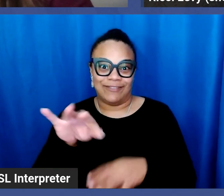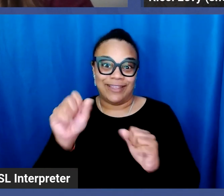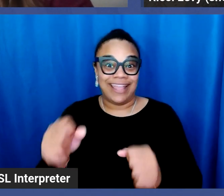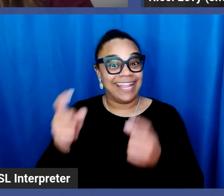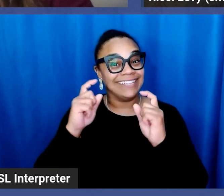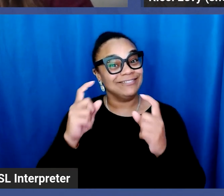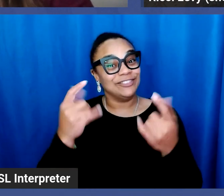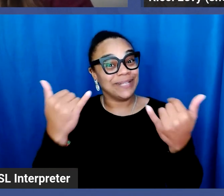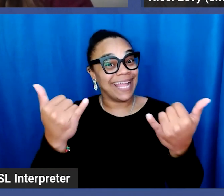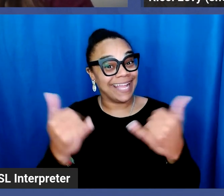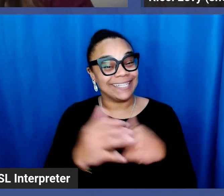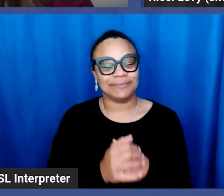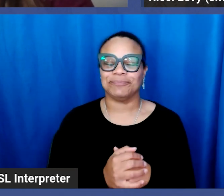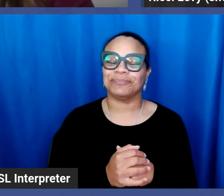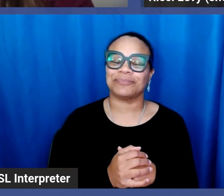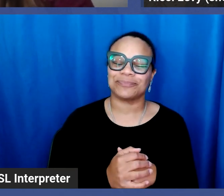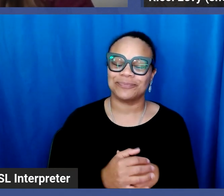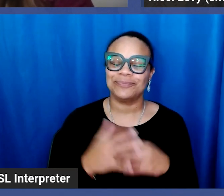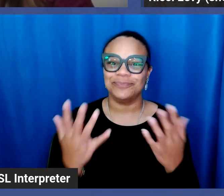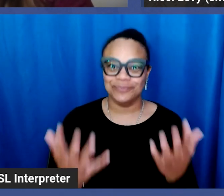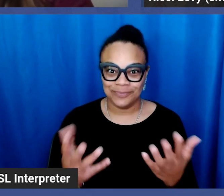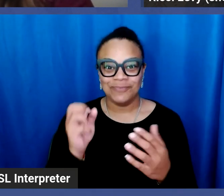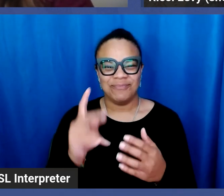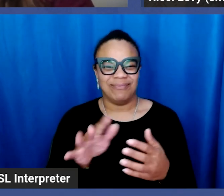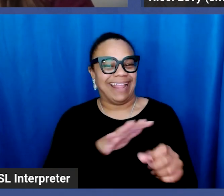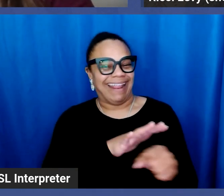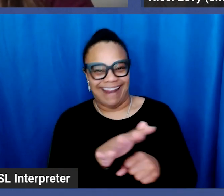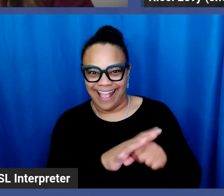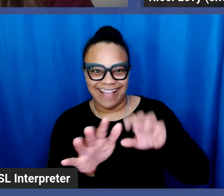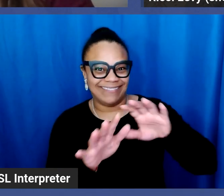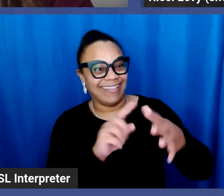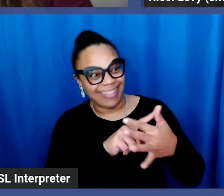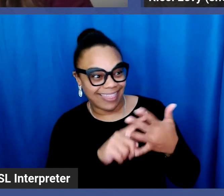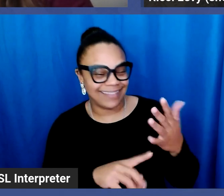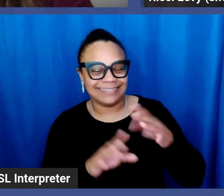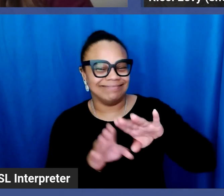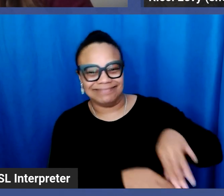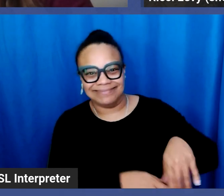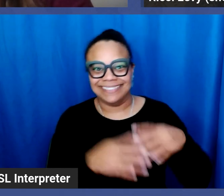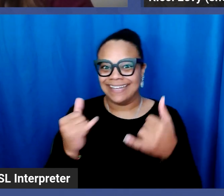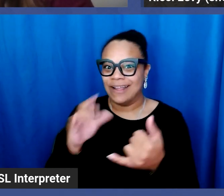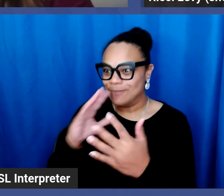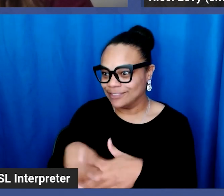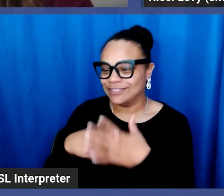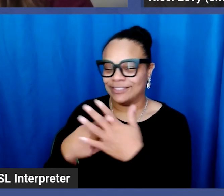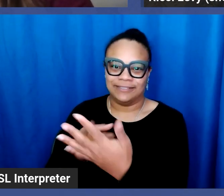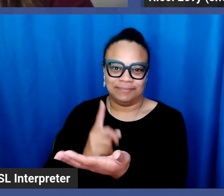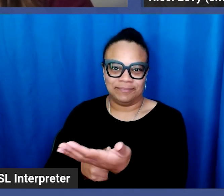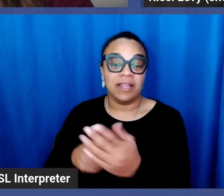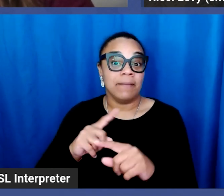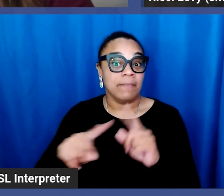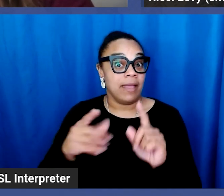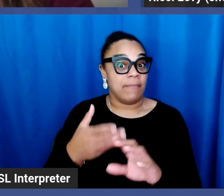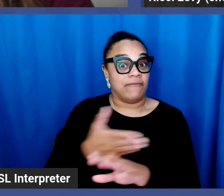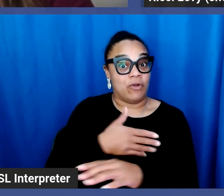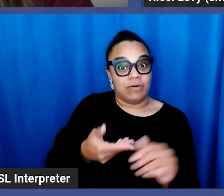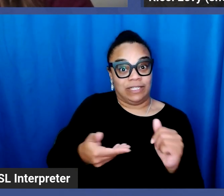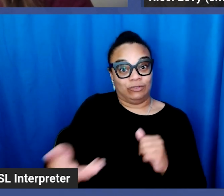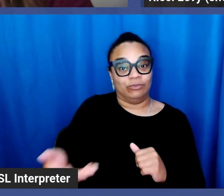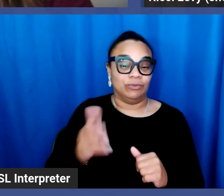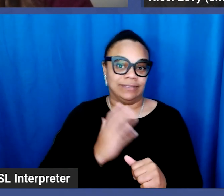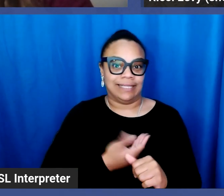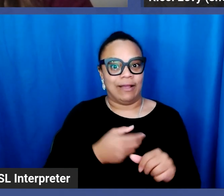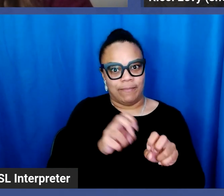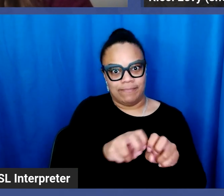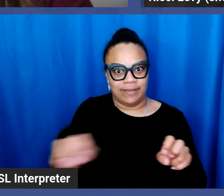today. So, enough of the housekeeping. Let's get into it. Before I bring on our guests, Risqué, I want to chat